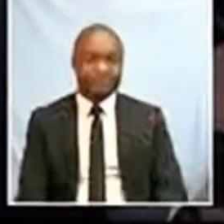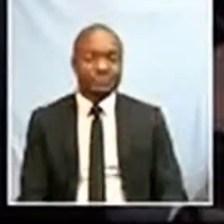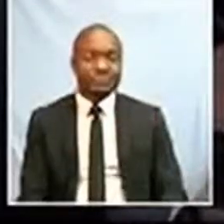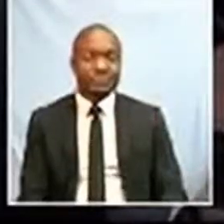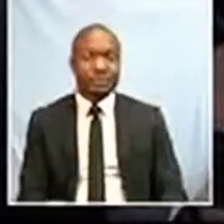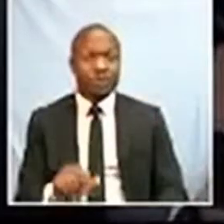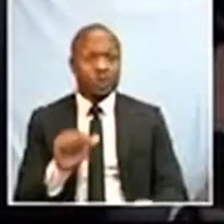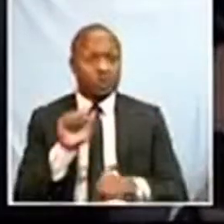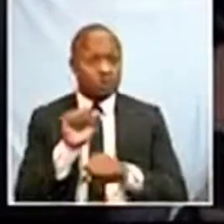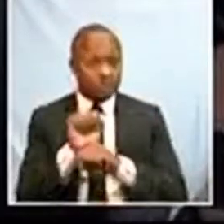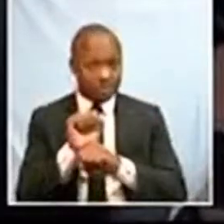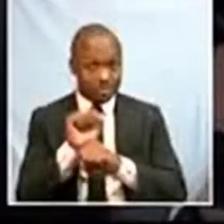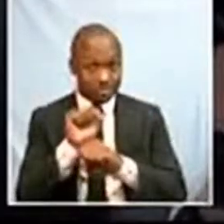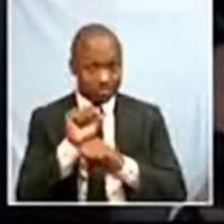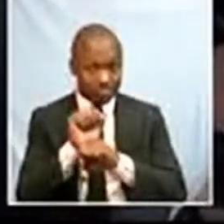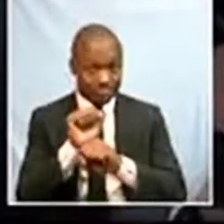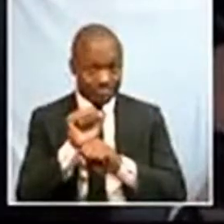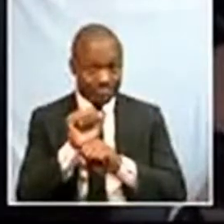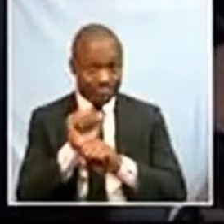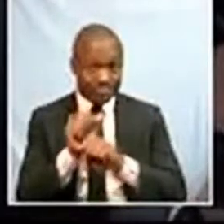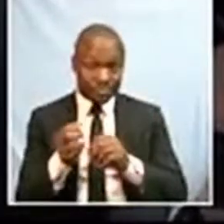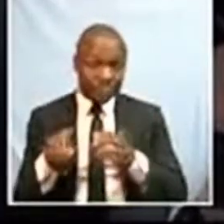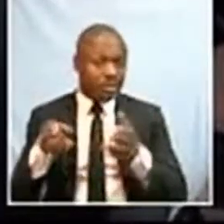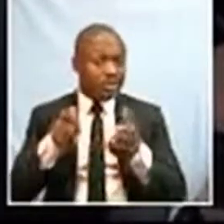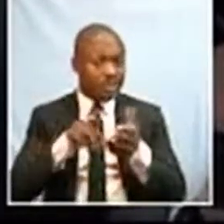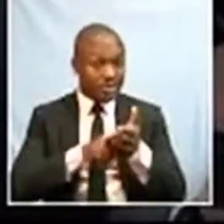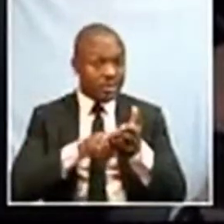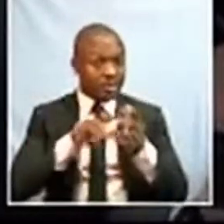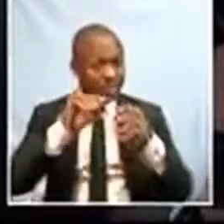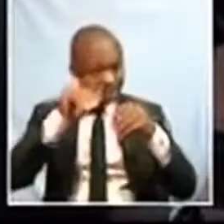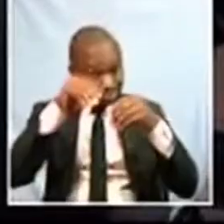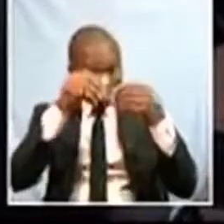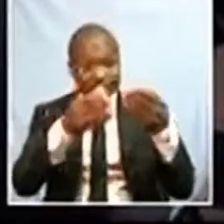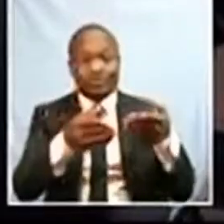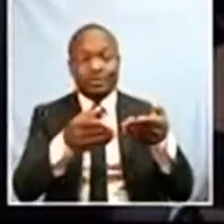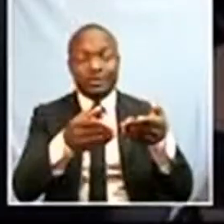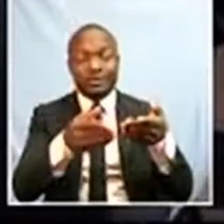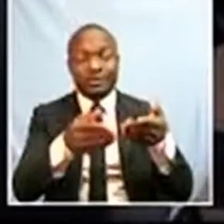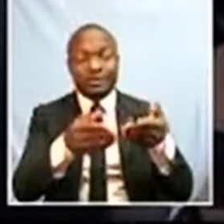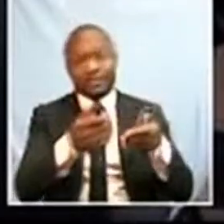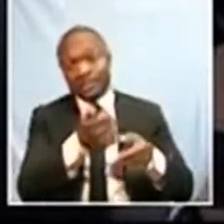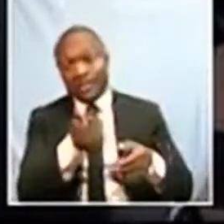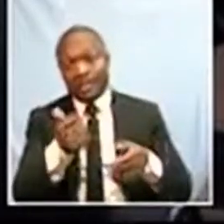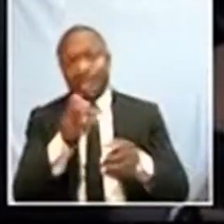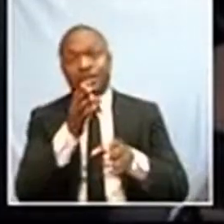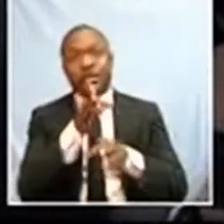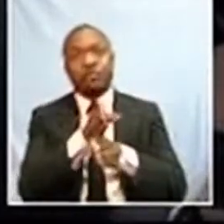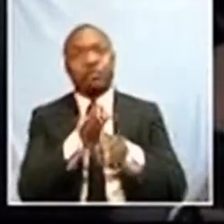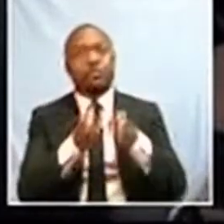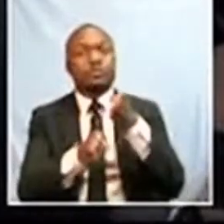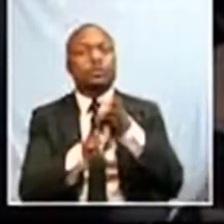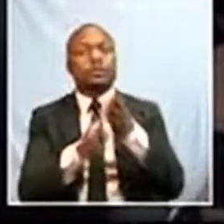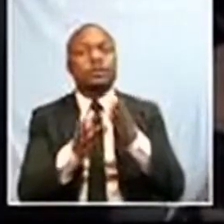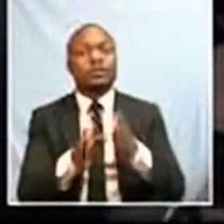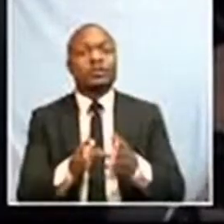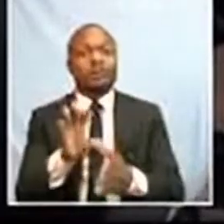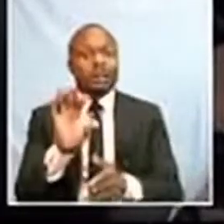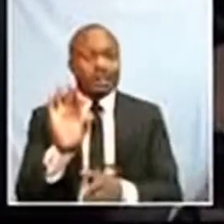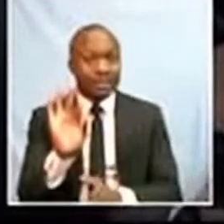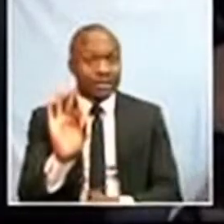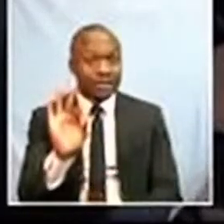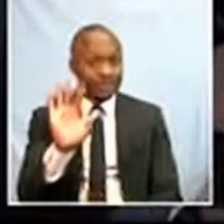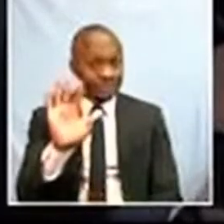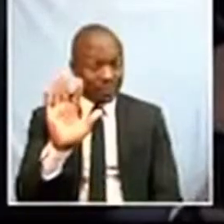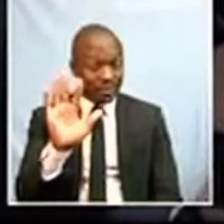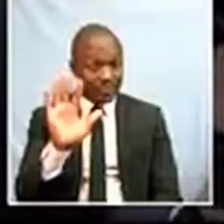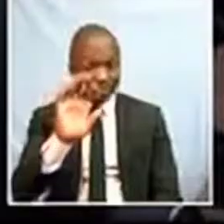works have been retendered, and they are awarded to another contractor, and it is at 95%